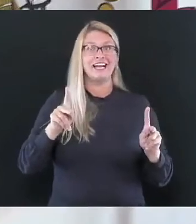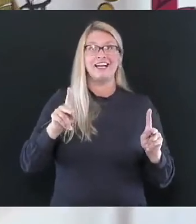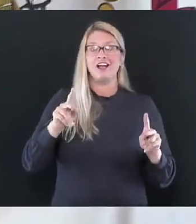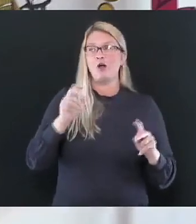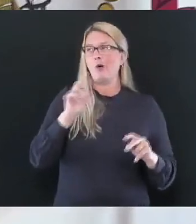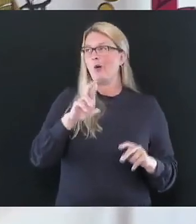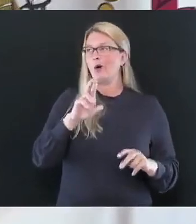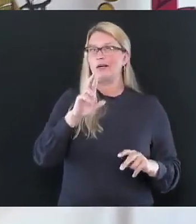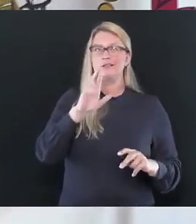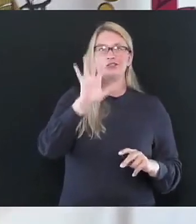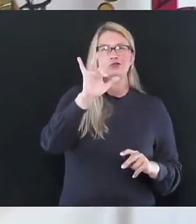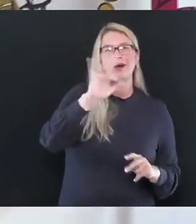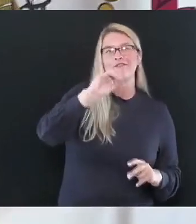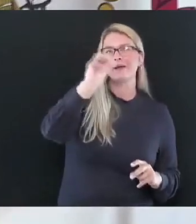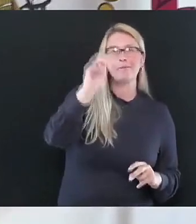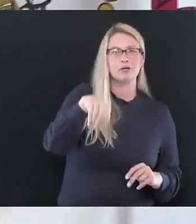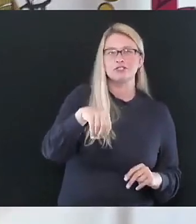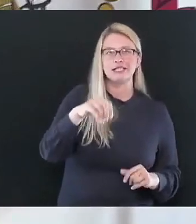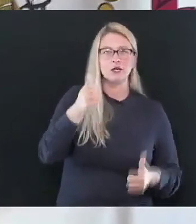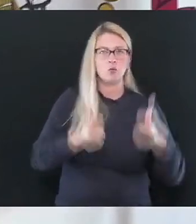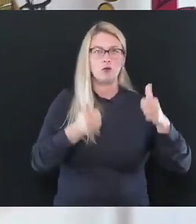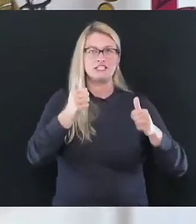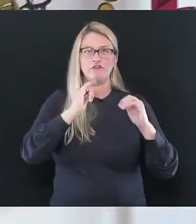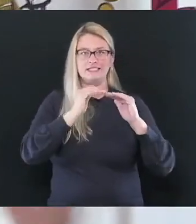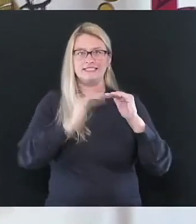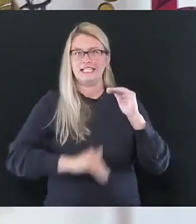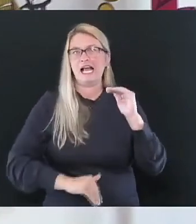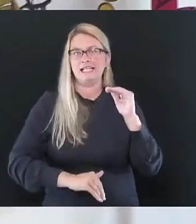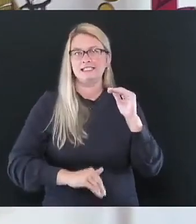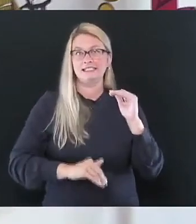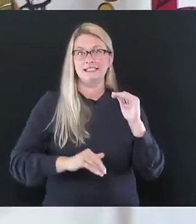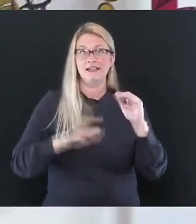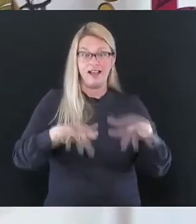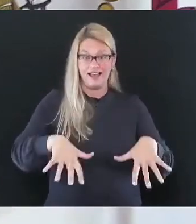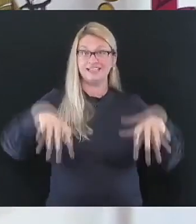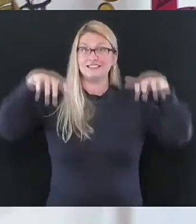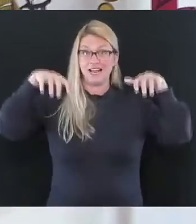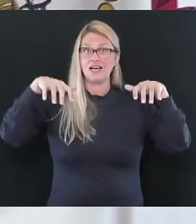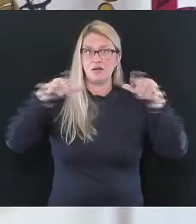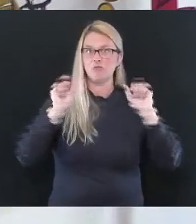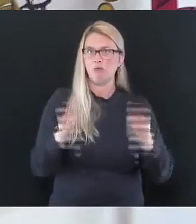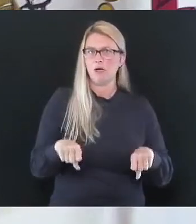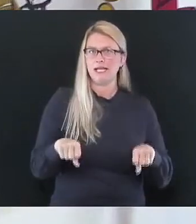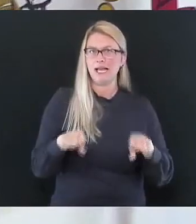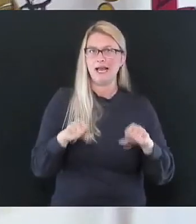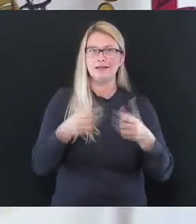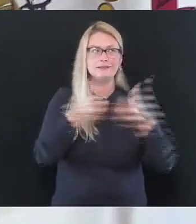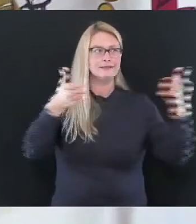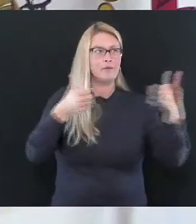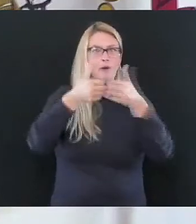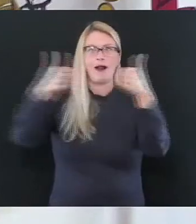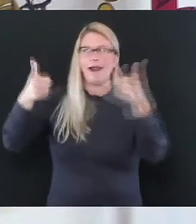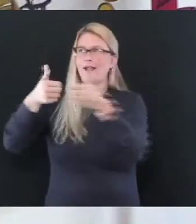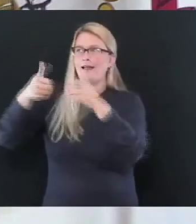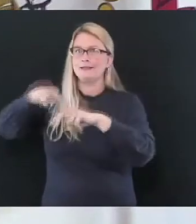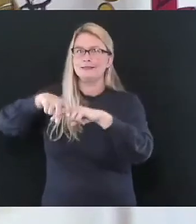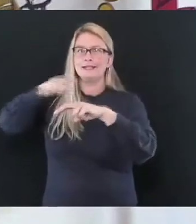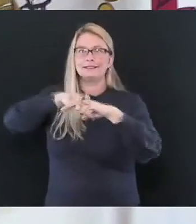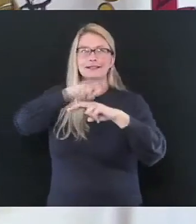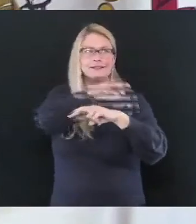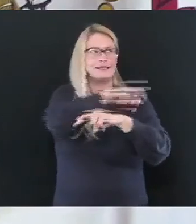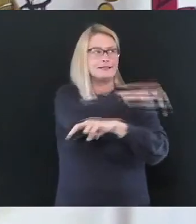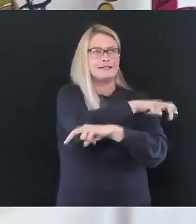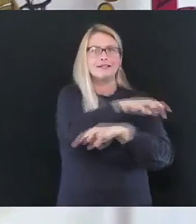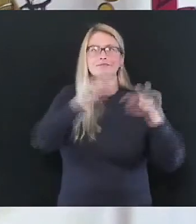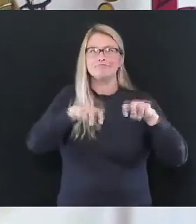or 25%, whichever is less. In the stadium, we can surely spread out 250 people in a great big